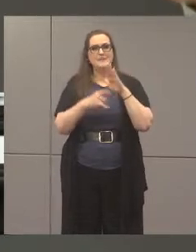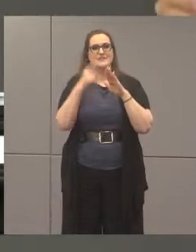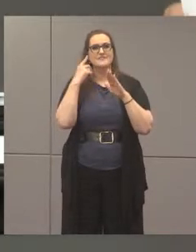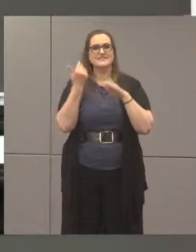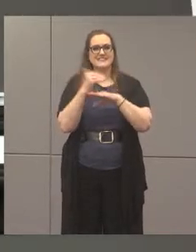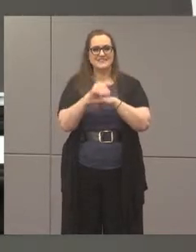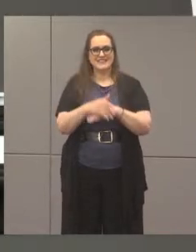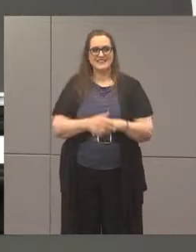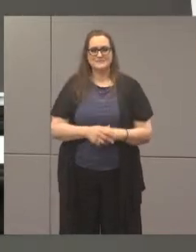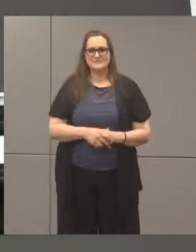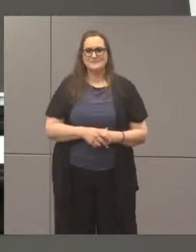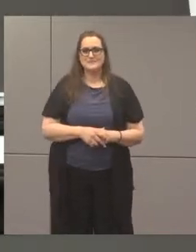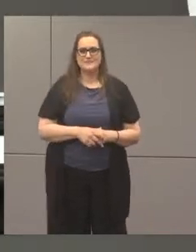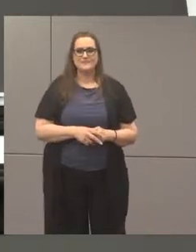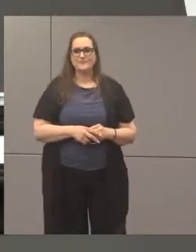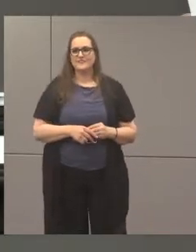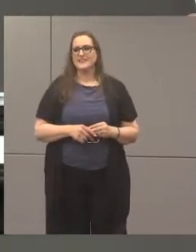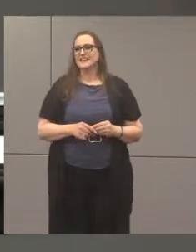evening.